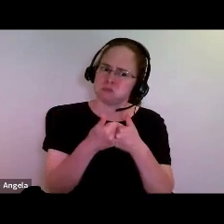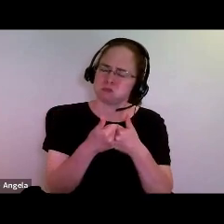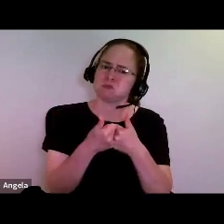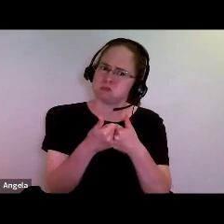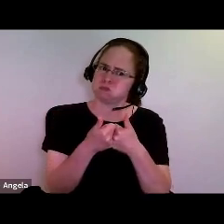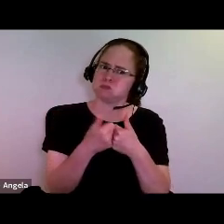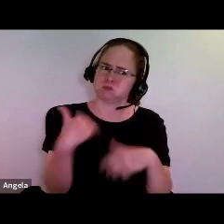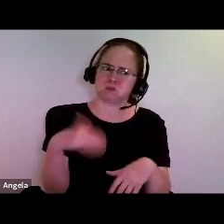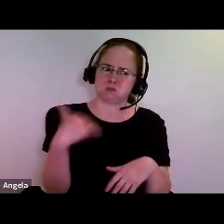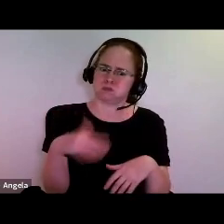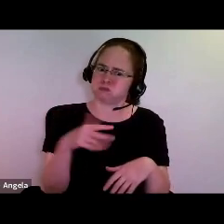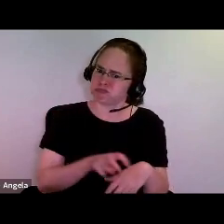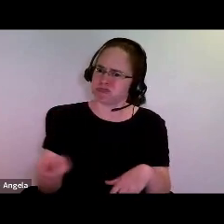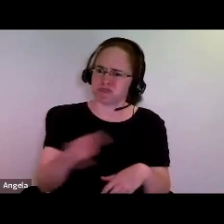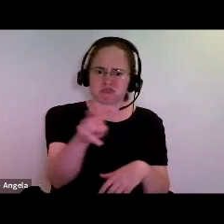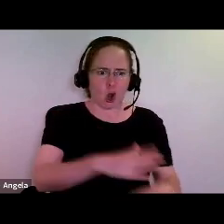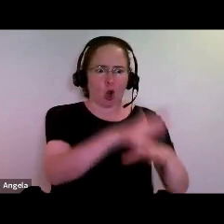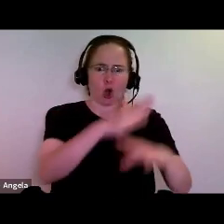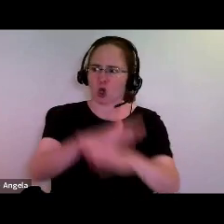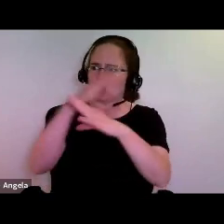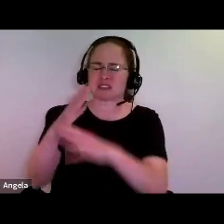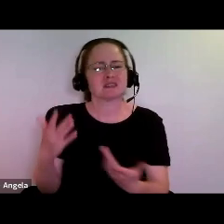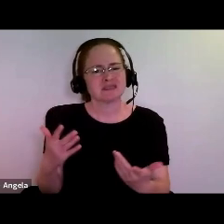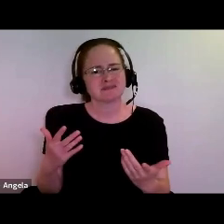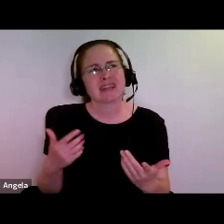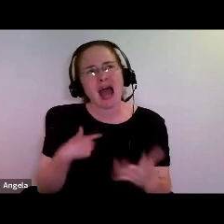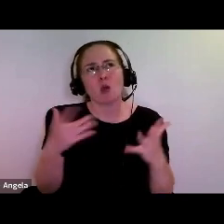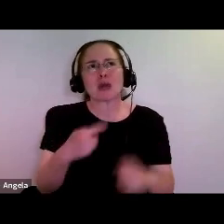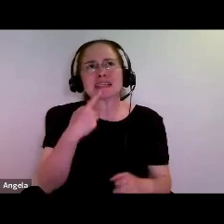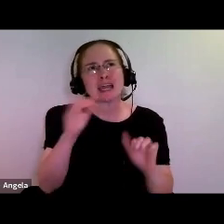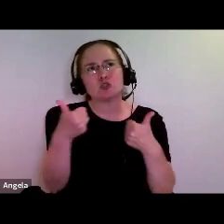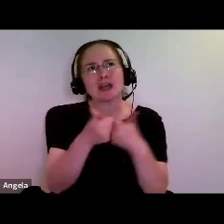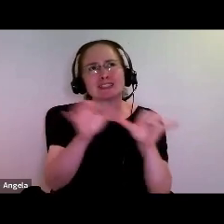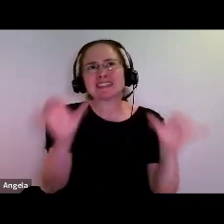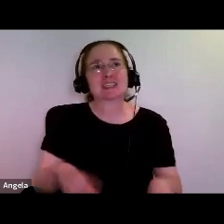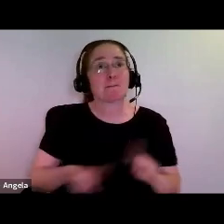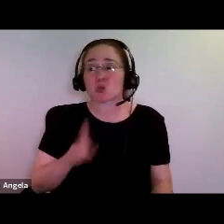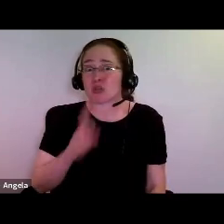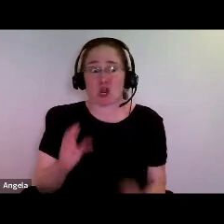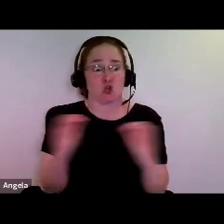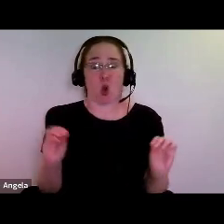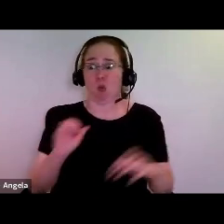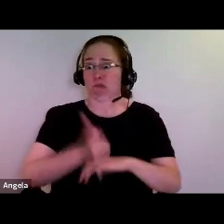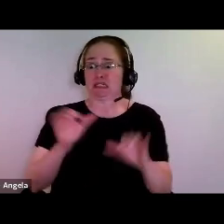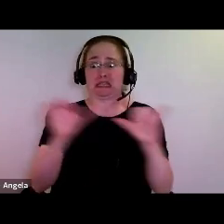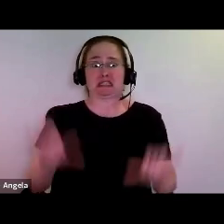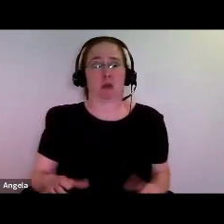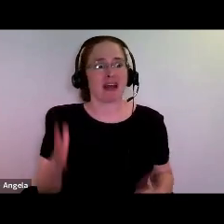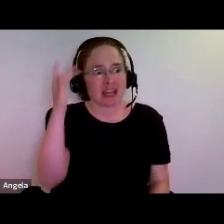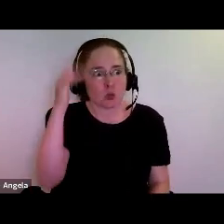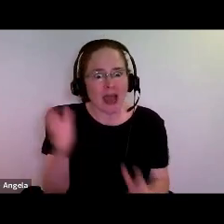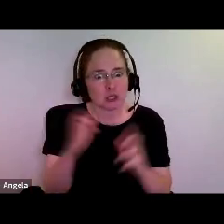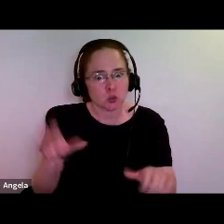a journey full of hurdles. I started to say a challenging system, but there's really not a system, which is what makes it so